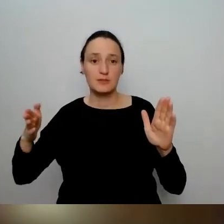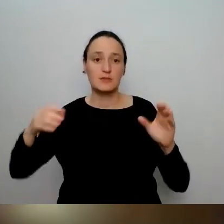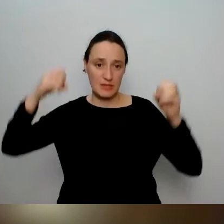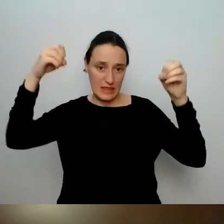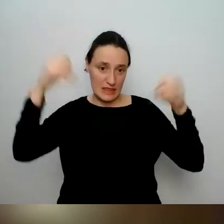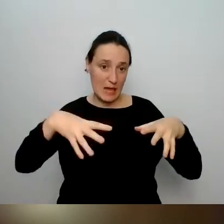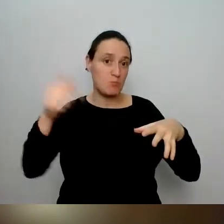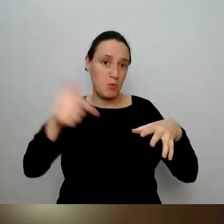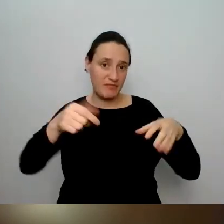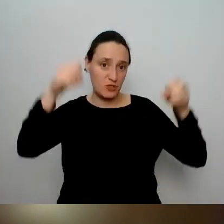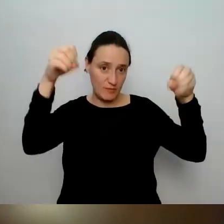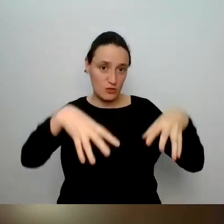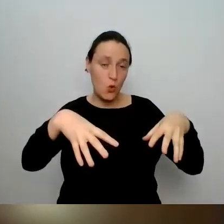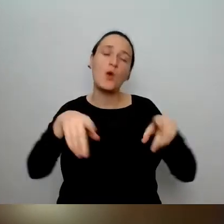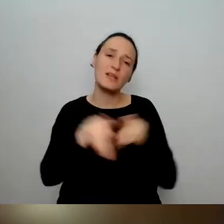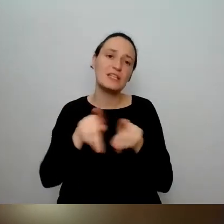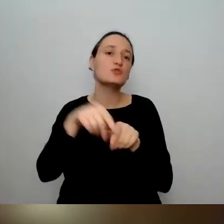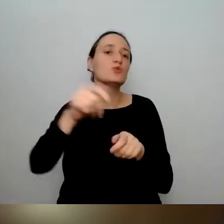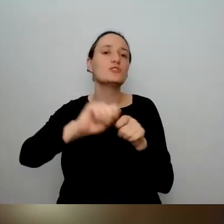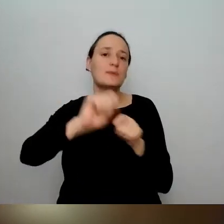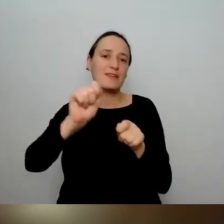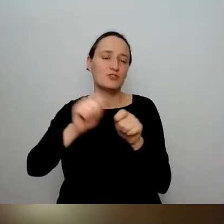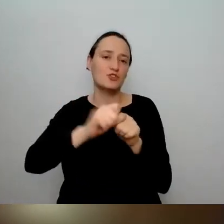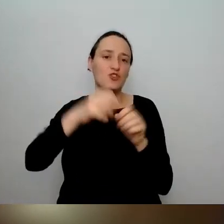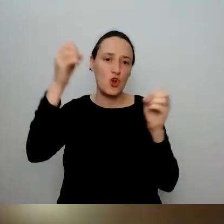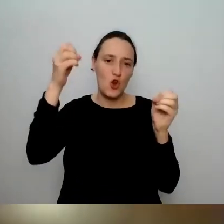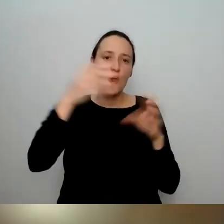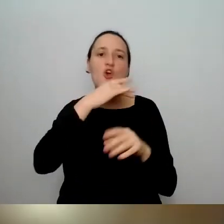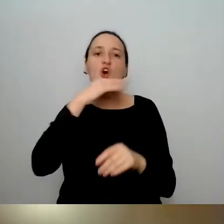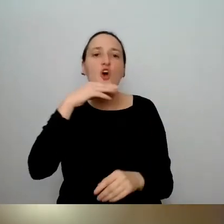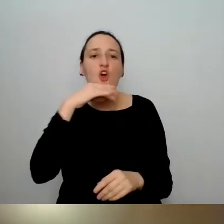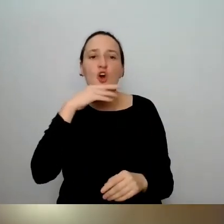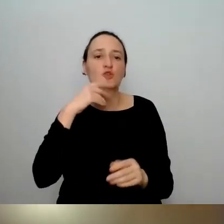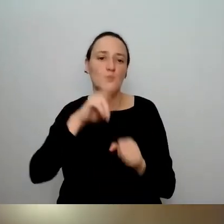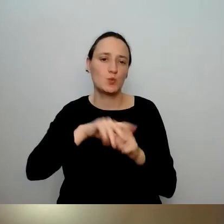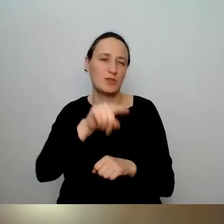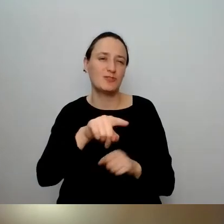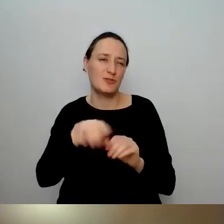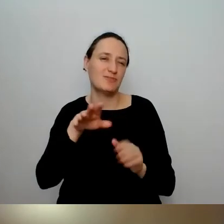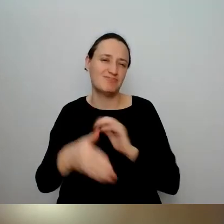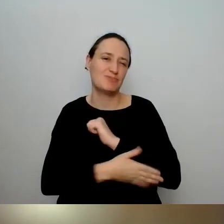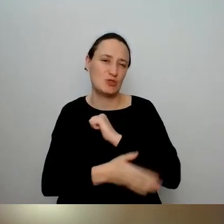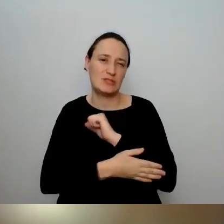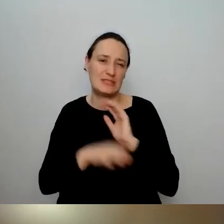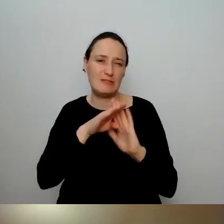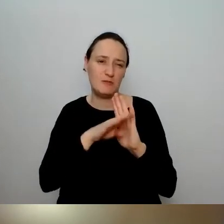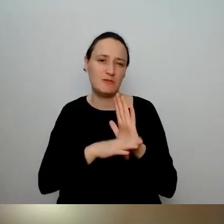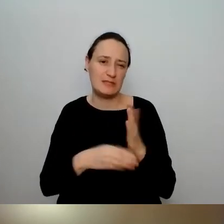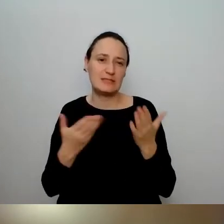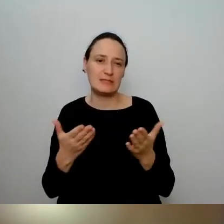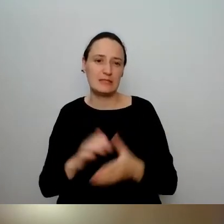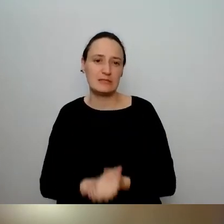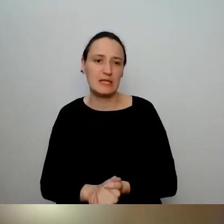upwards. So these are just some basic rules which can be found, for example, on